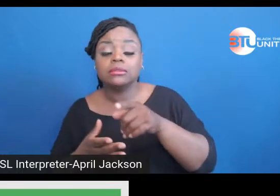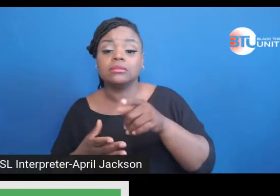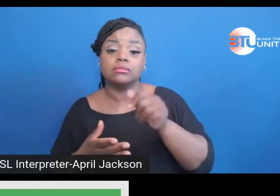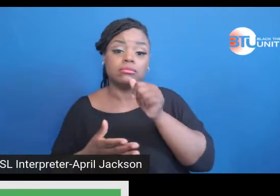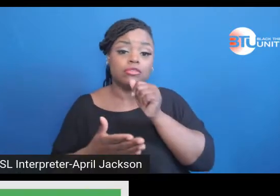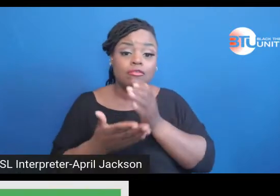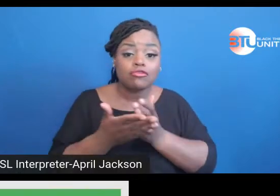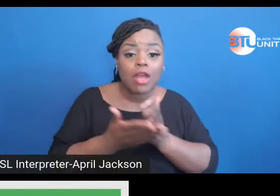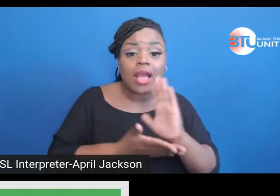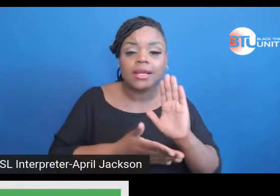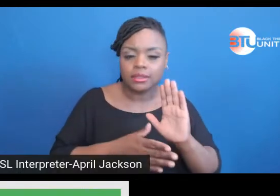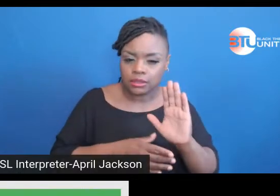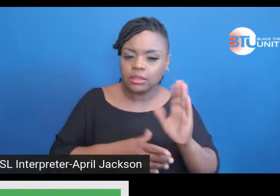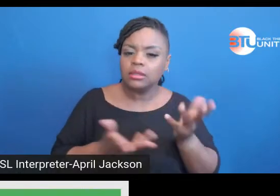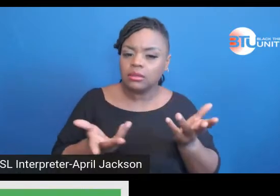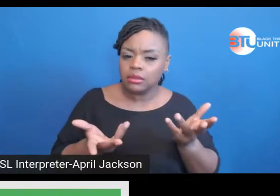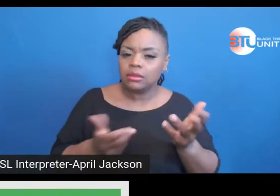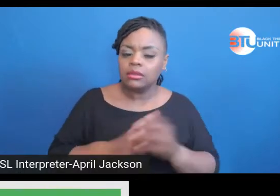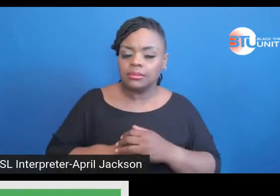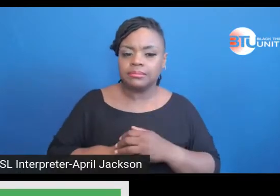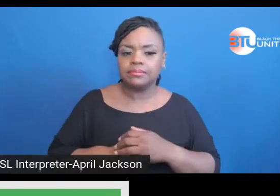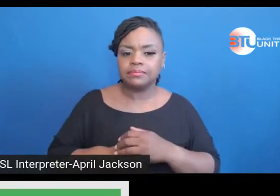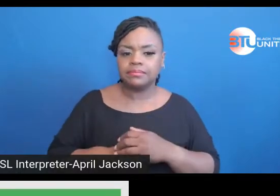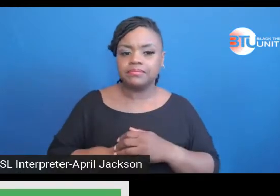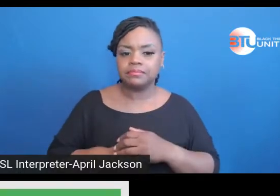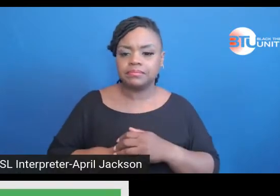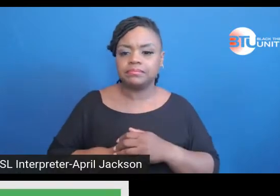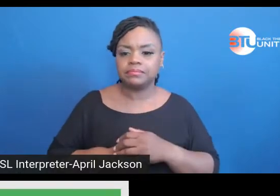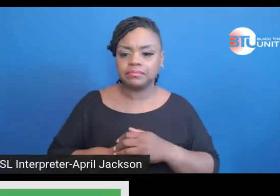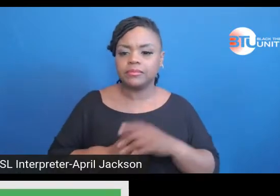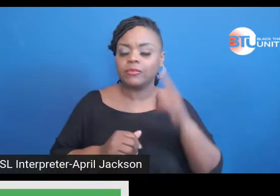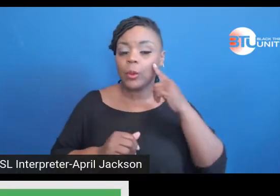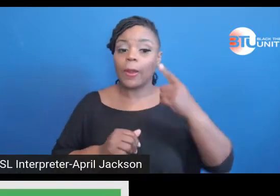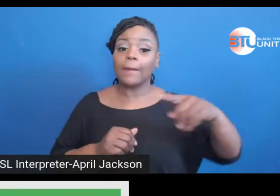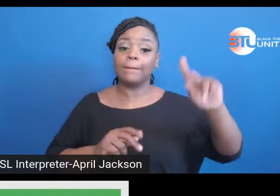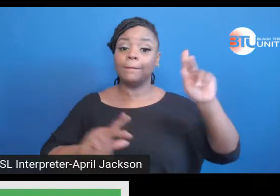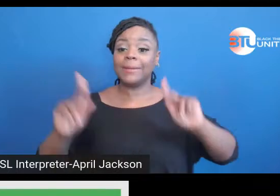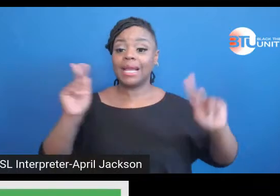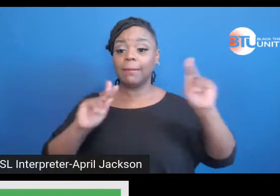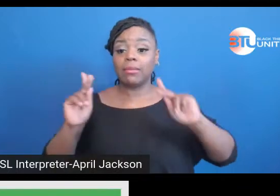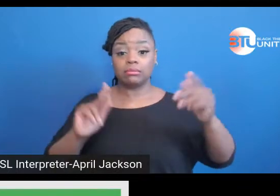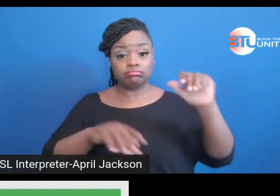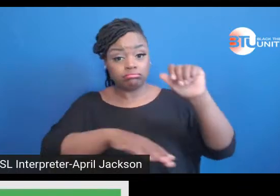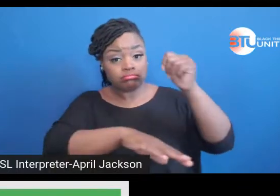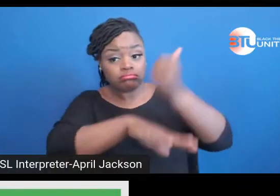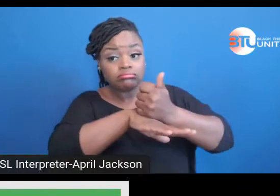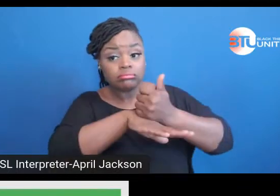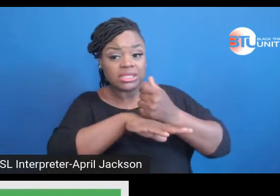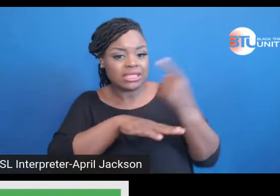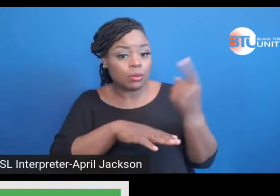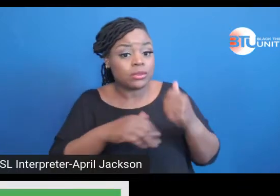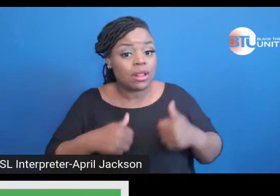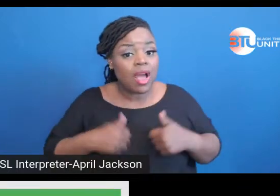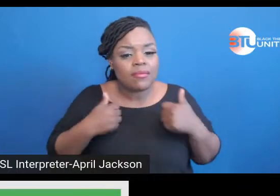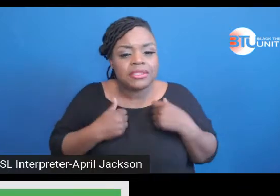well, certainly for people, things based on someone's life, works based on someone's